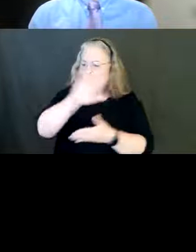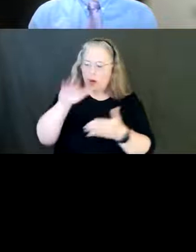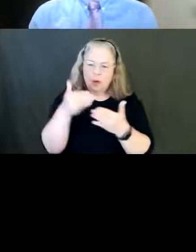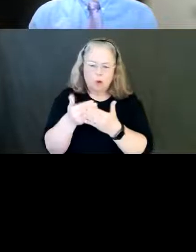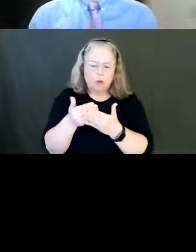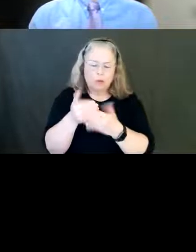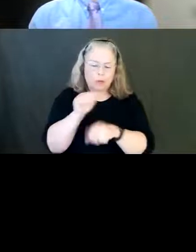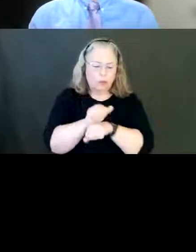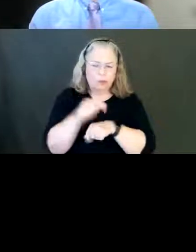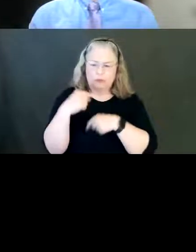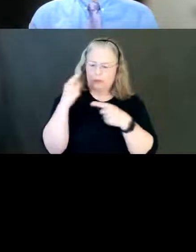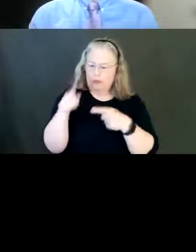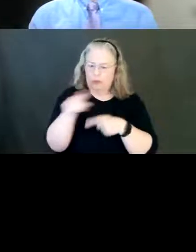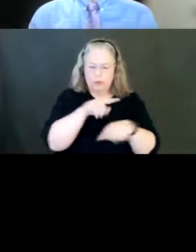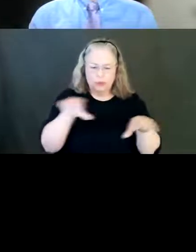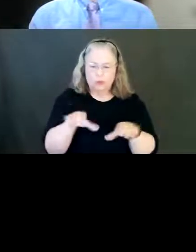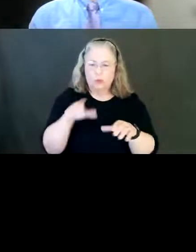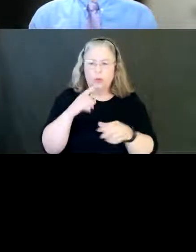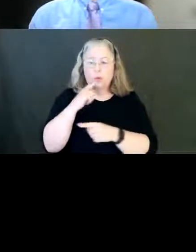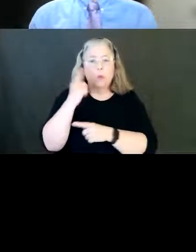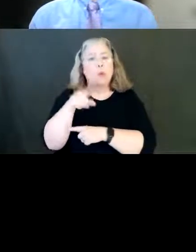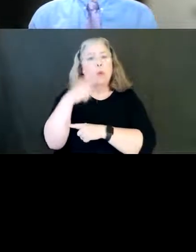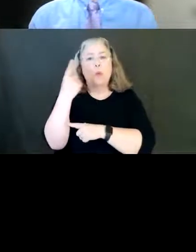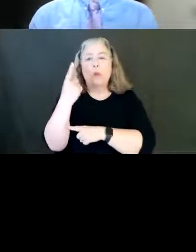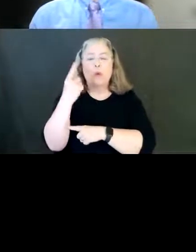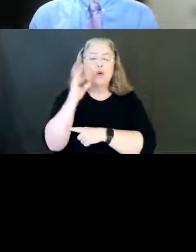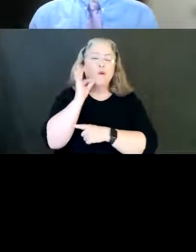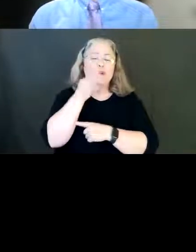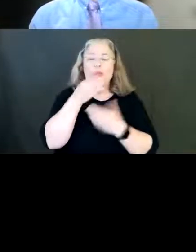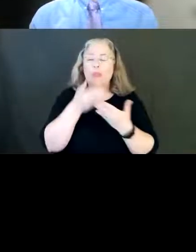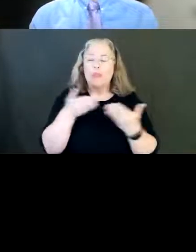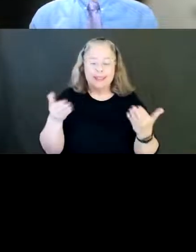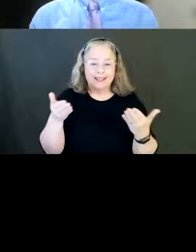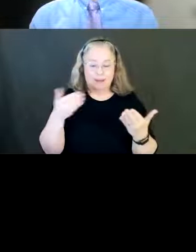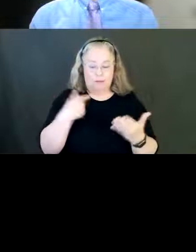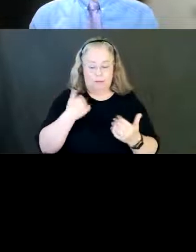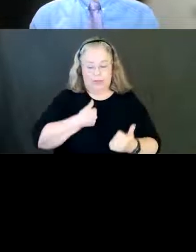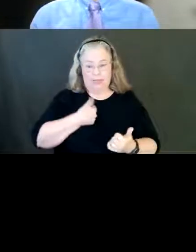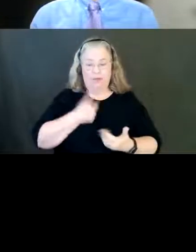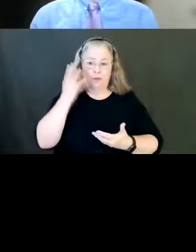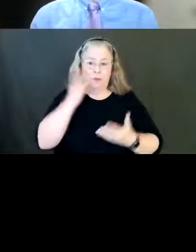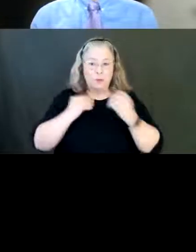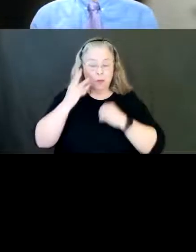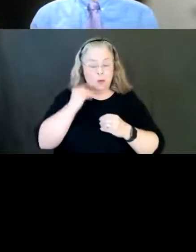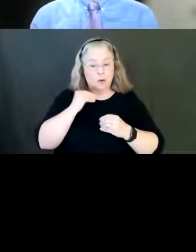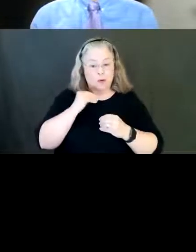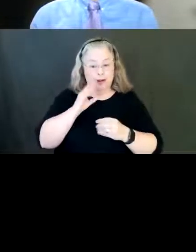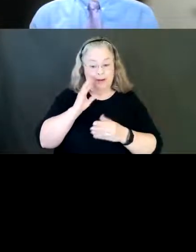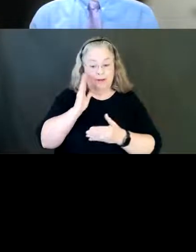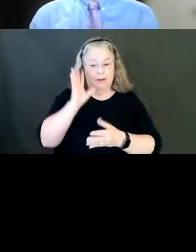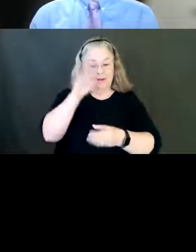work that you do. I think one of the coolest things that I've experienced being a part of the